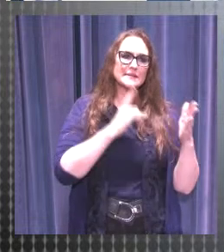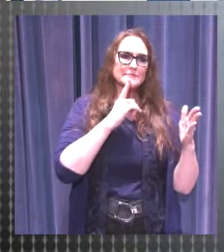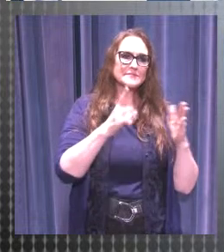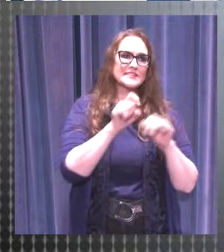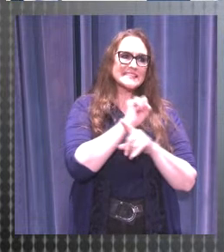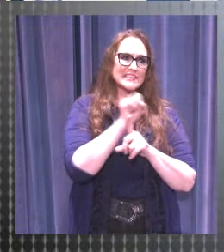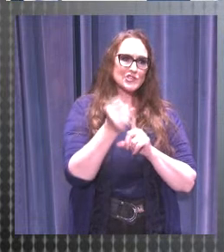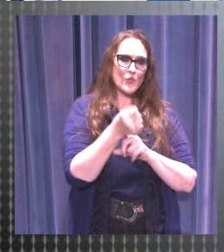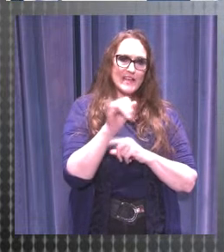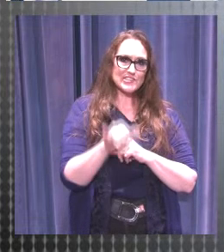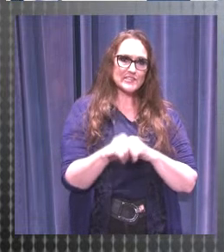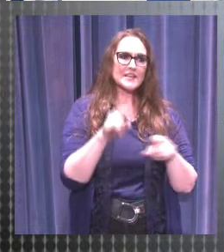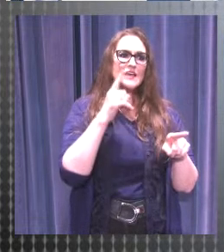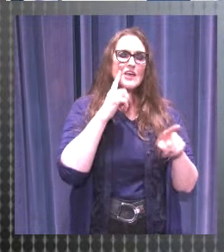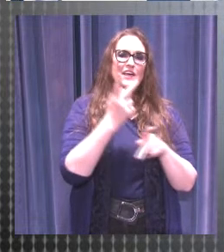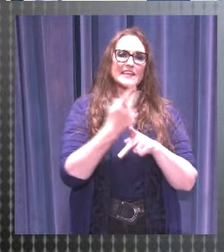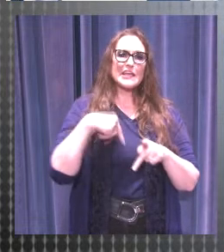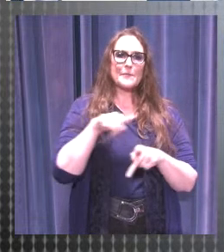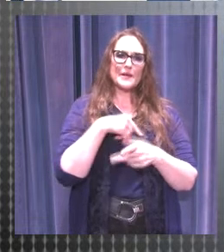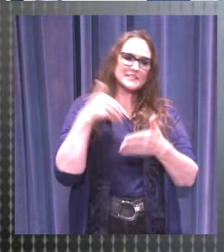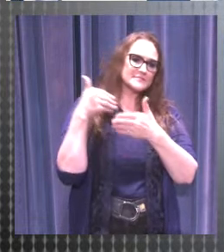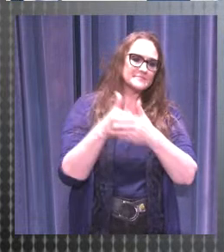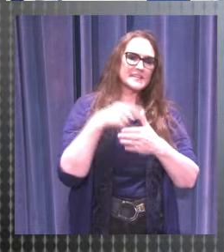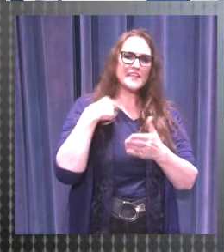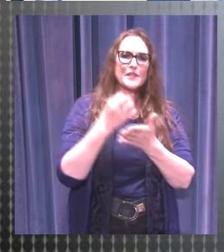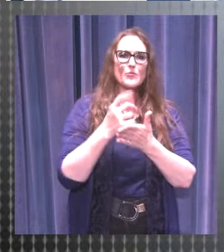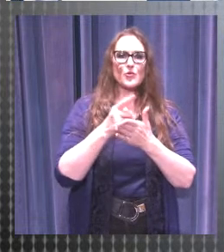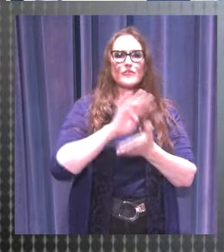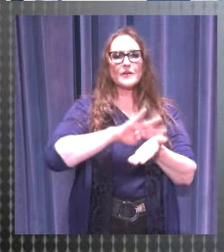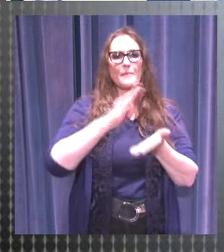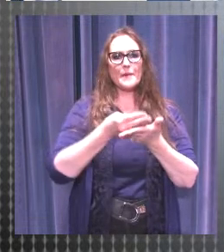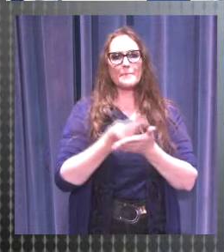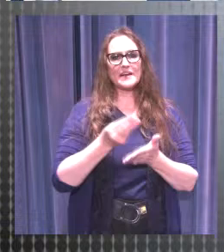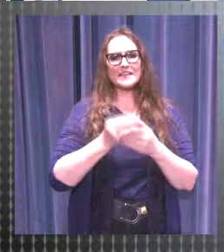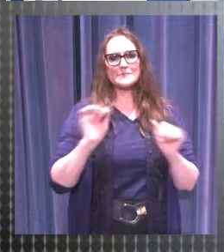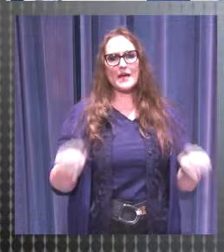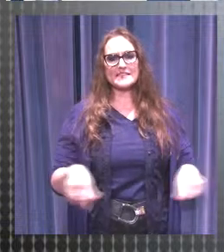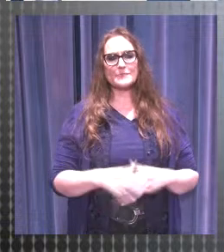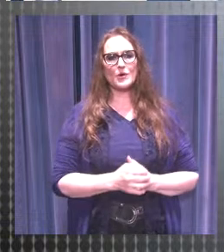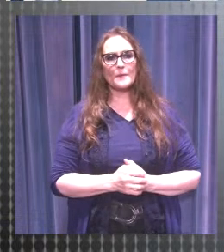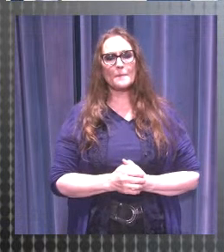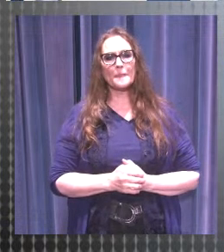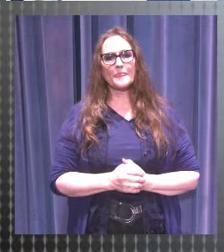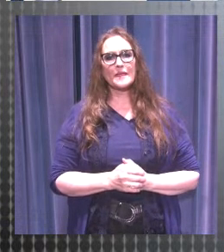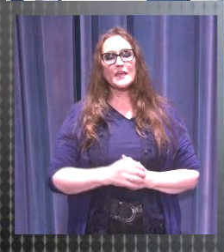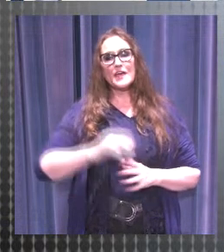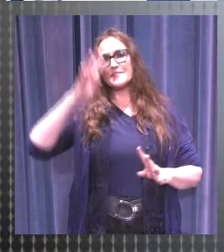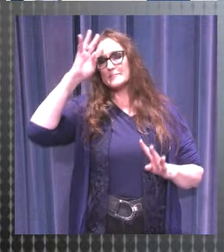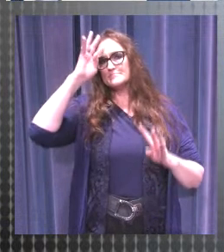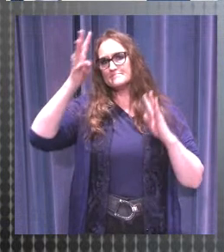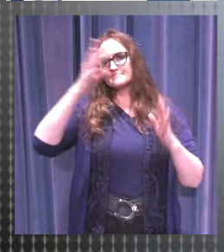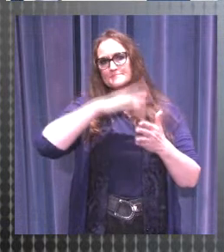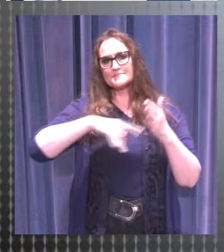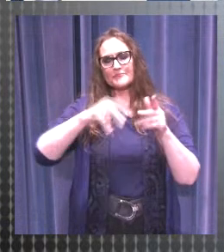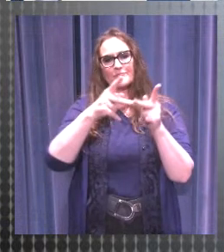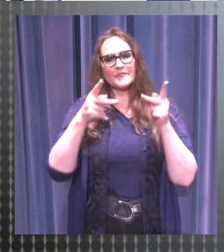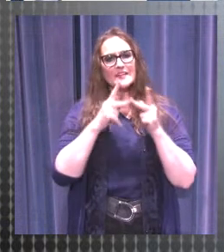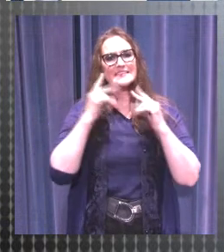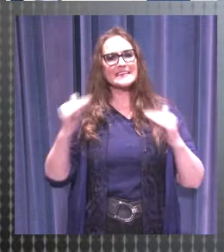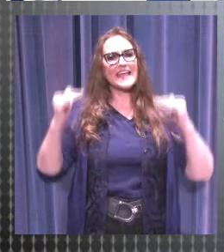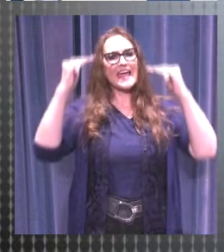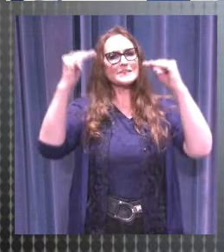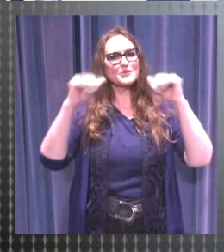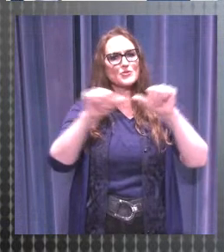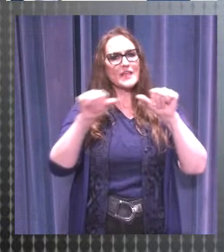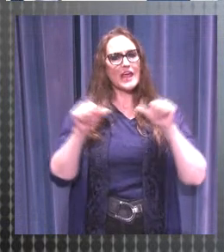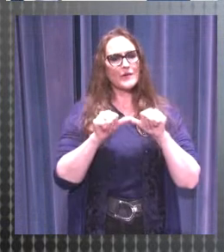situations in order to keep us tightly within the approved amount as possible. The creation of this study space is an enhancement to the